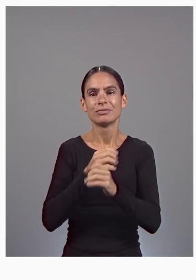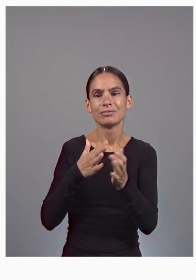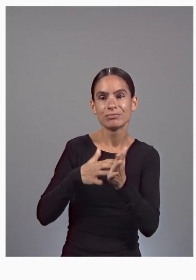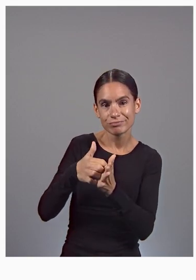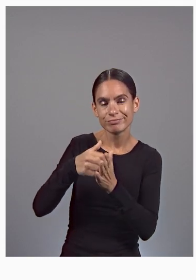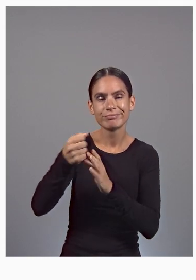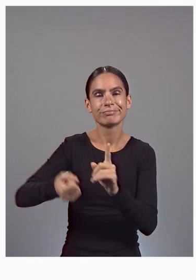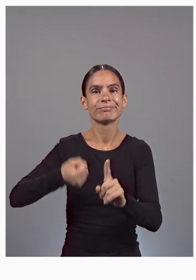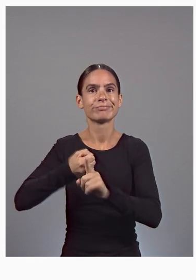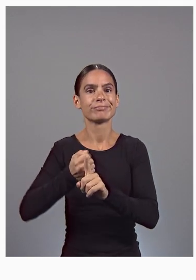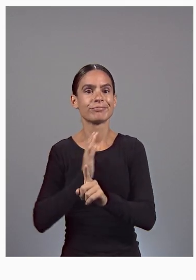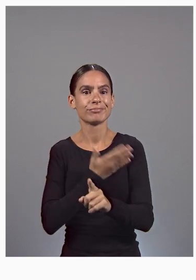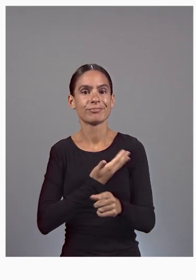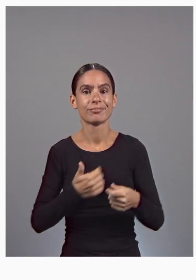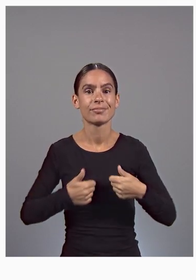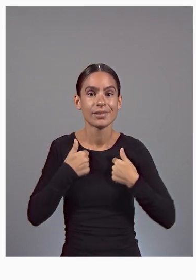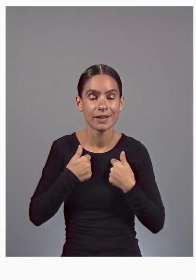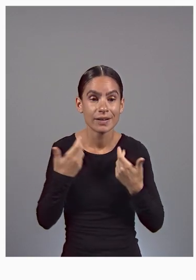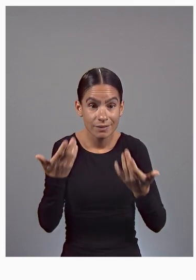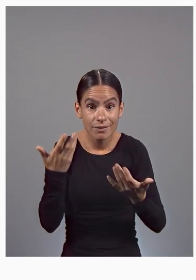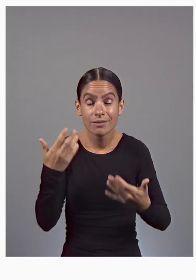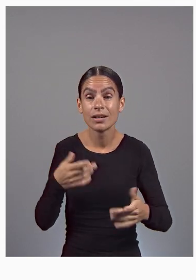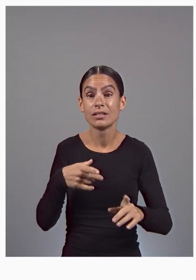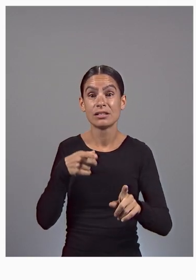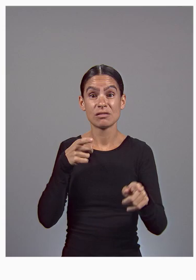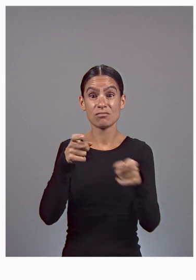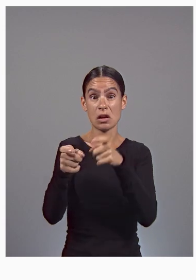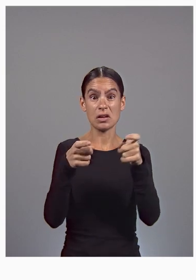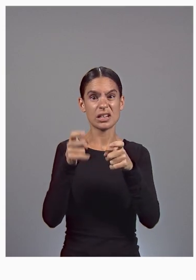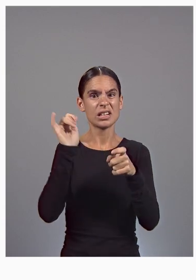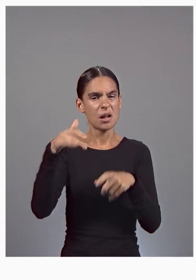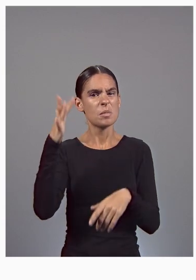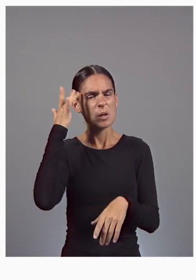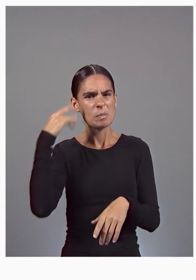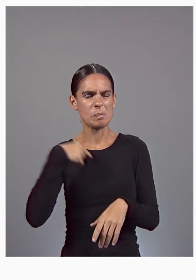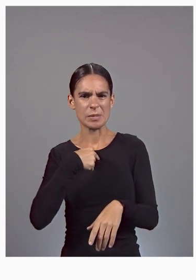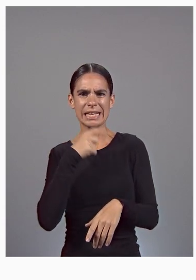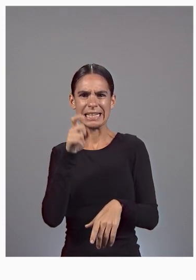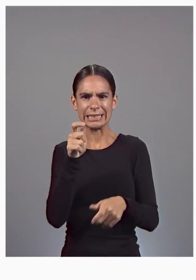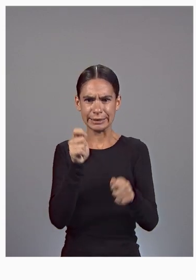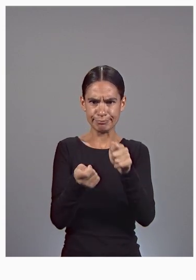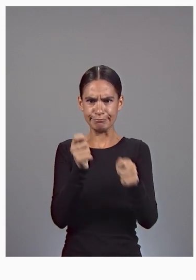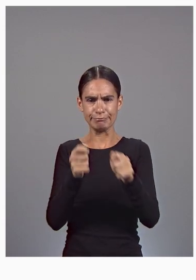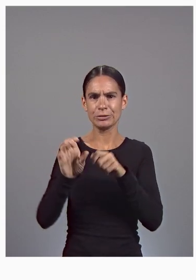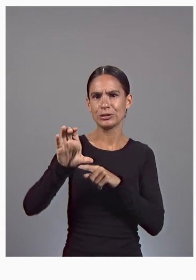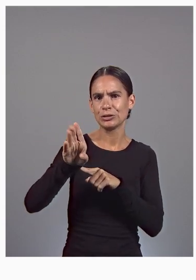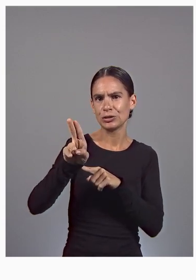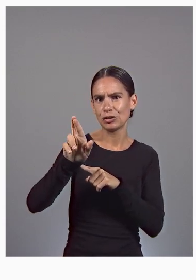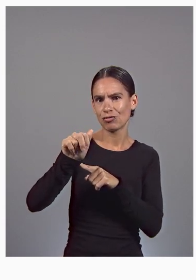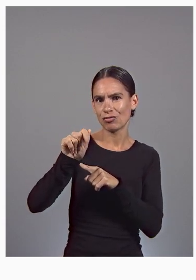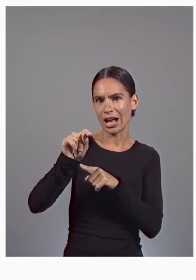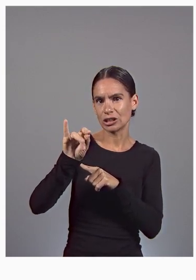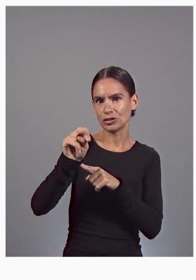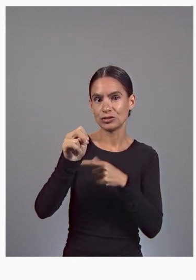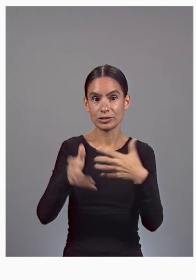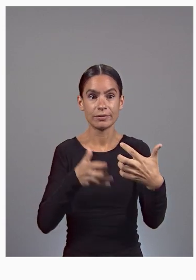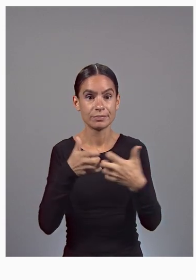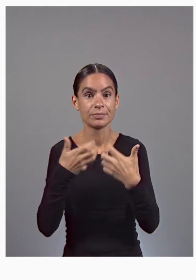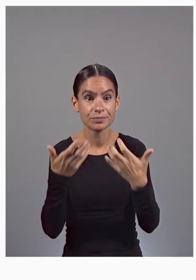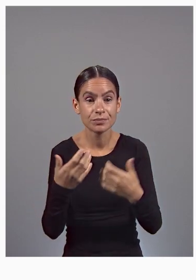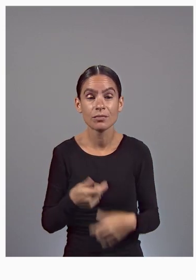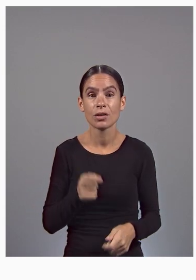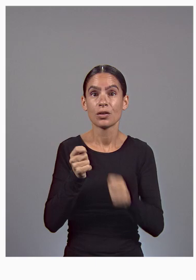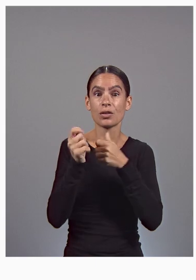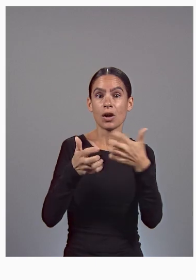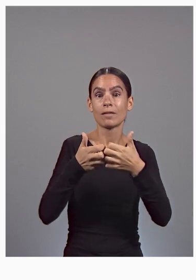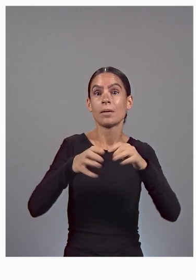lives. But in fact, these regulations are exactly why we need curation. Curated open source enables you to depend